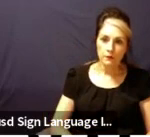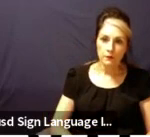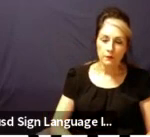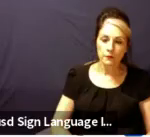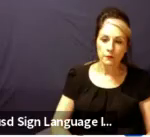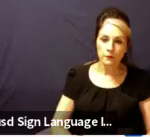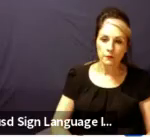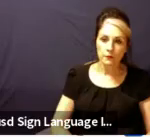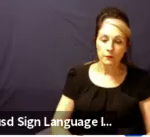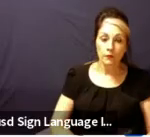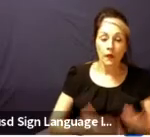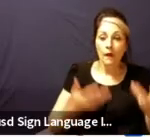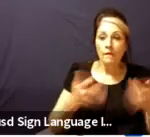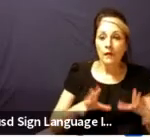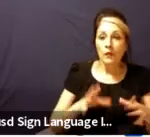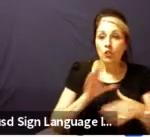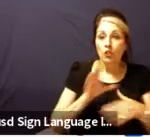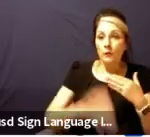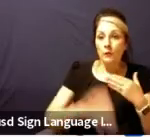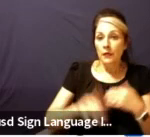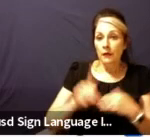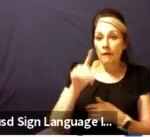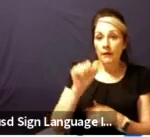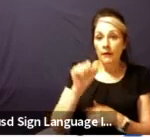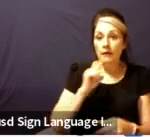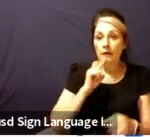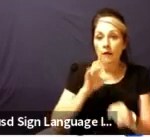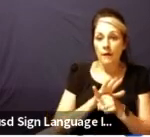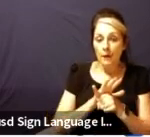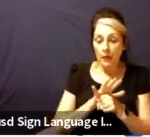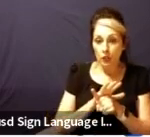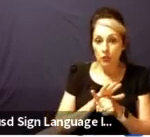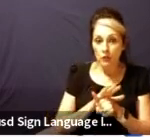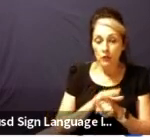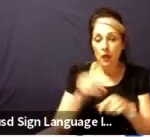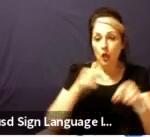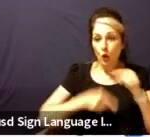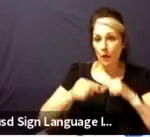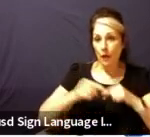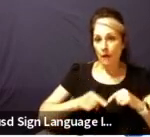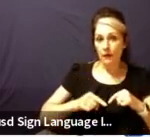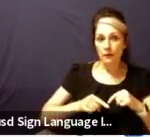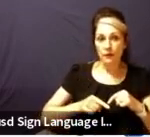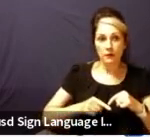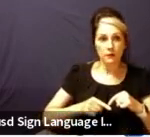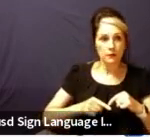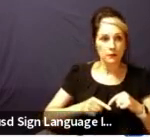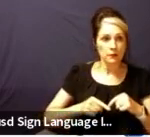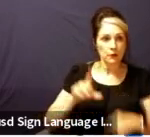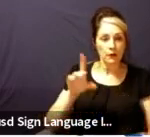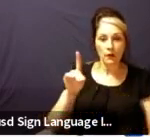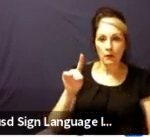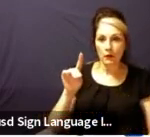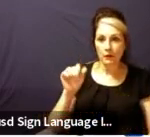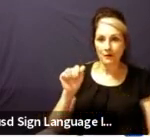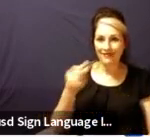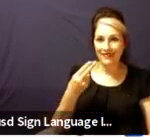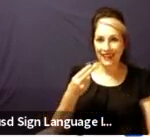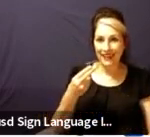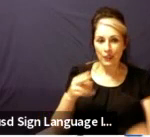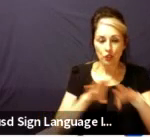Now that we completed data confirmation, let me go back to the dashboard.